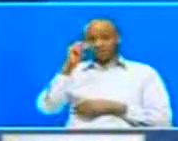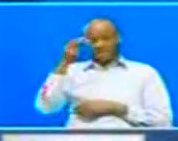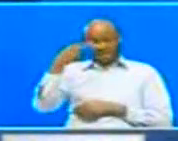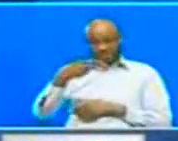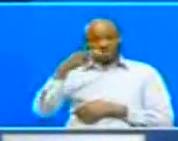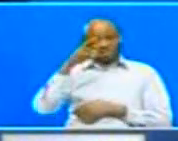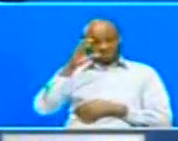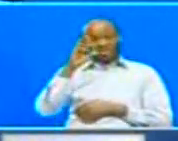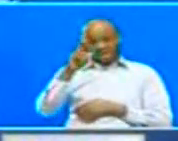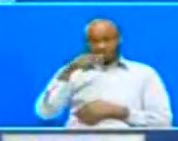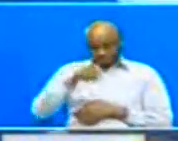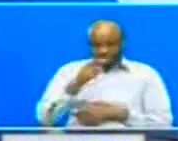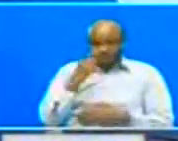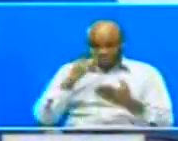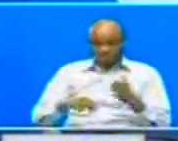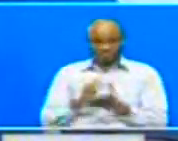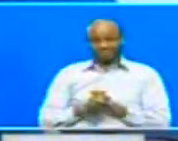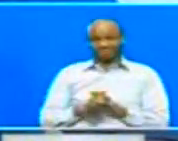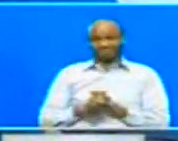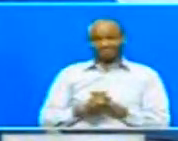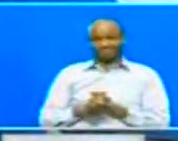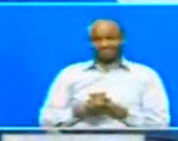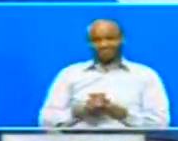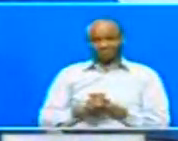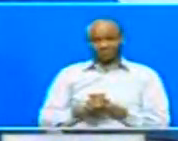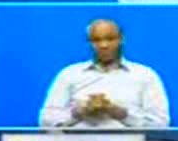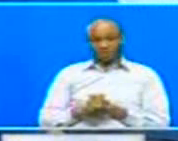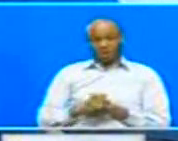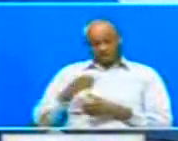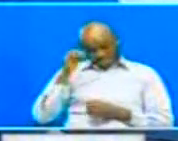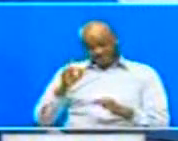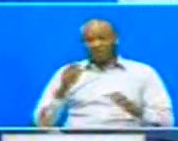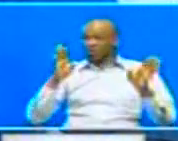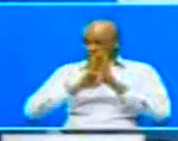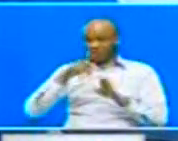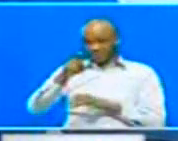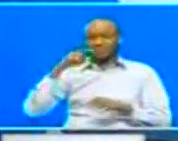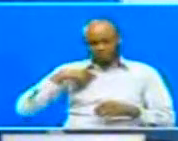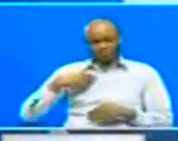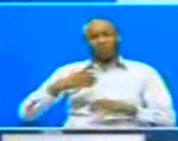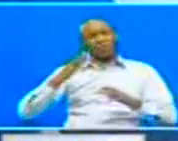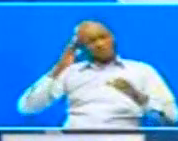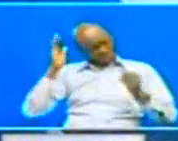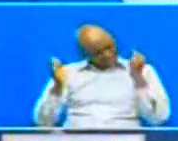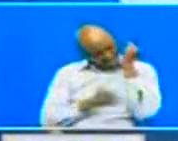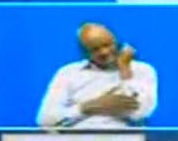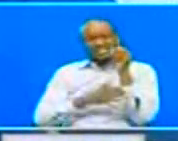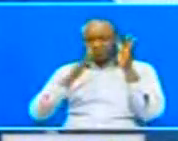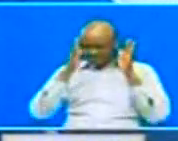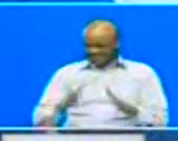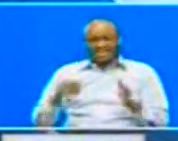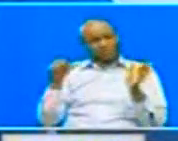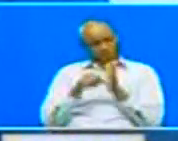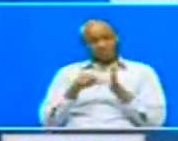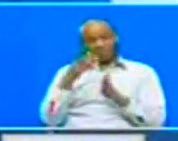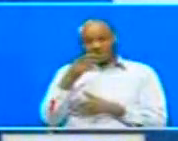UNHCR spokesperson. Her name is Karen de Grol. She says, abrupt closing would have extreme humanitarian and practical